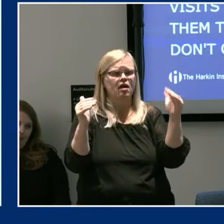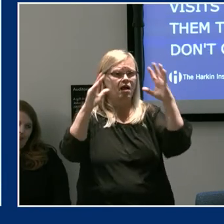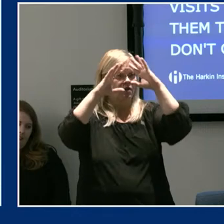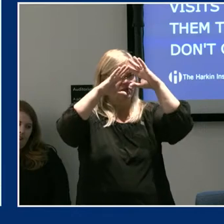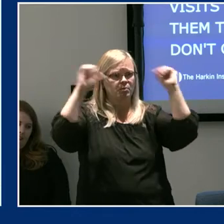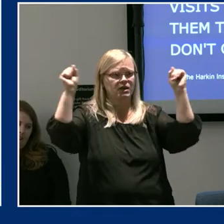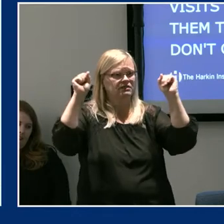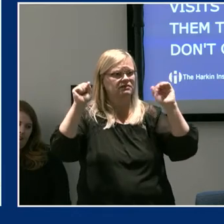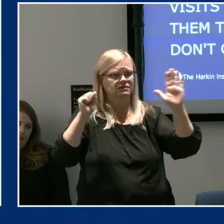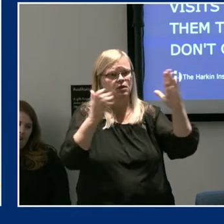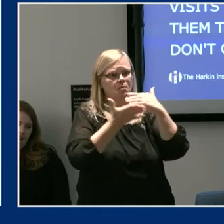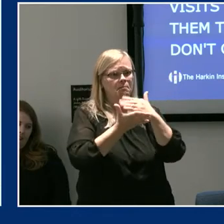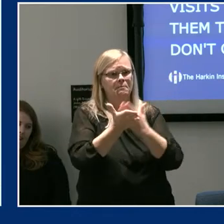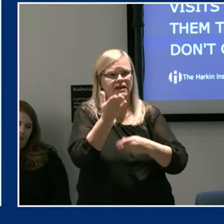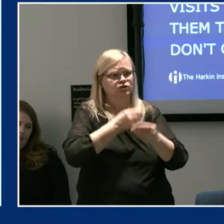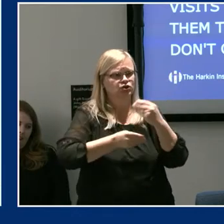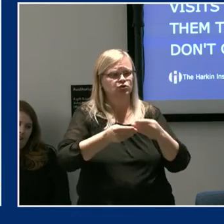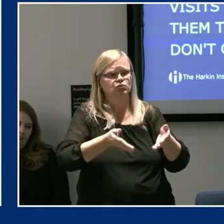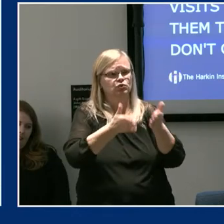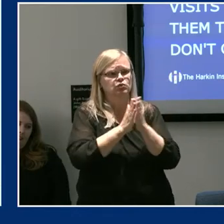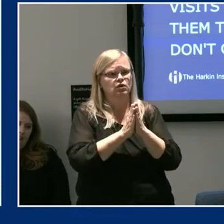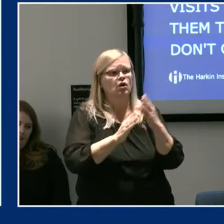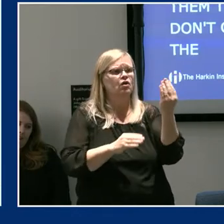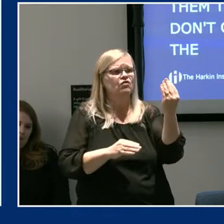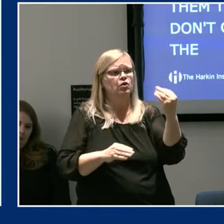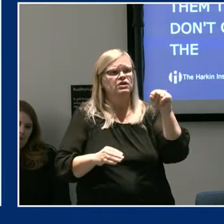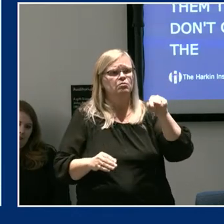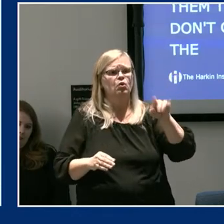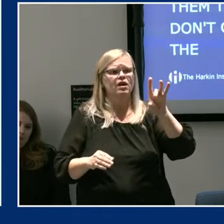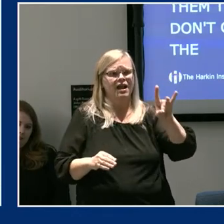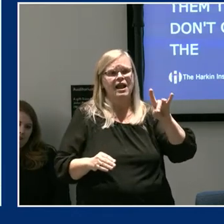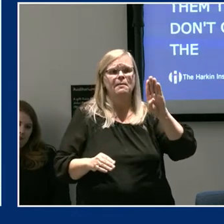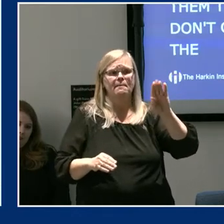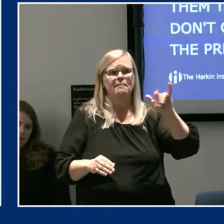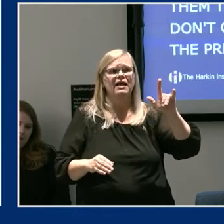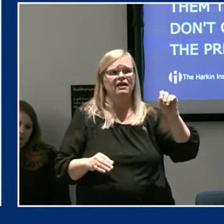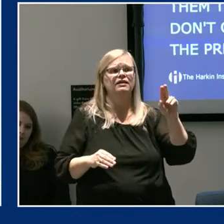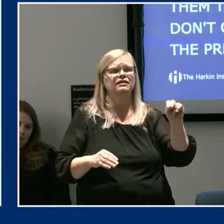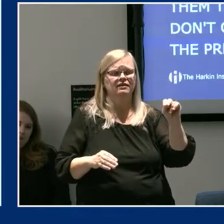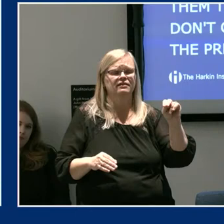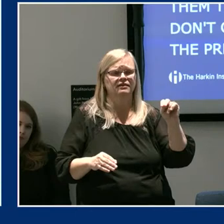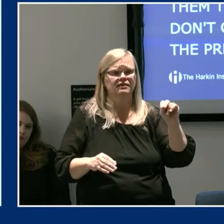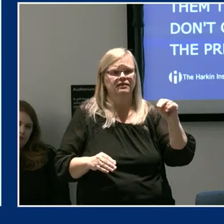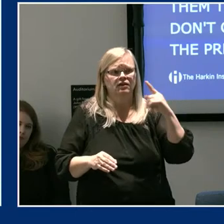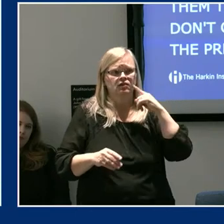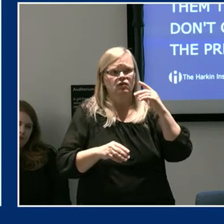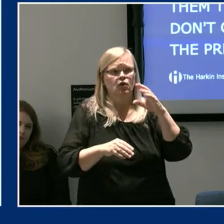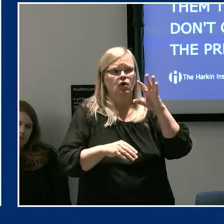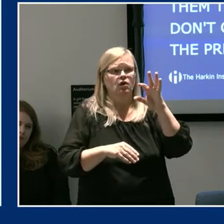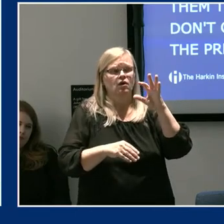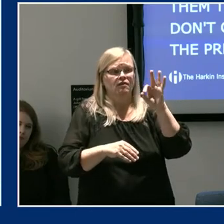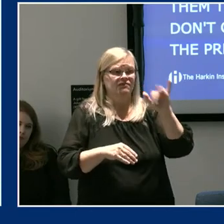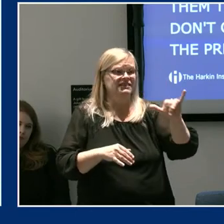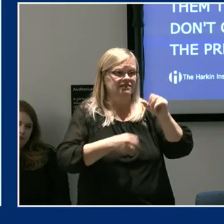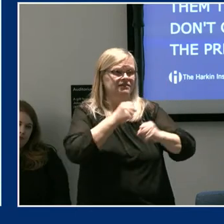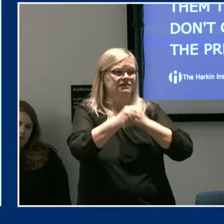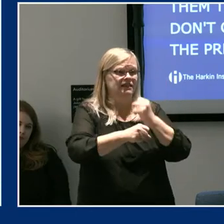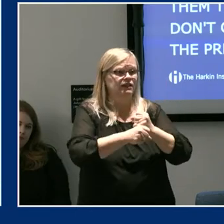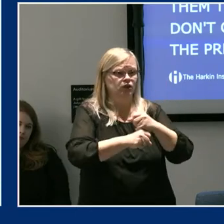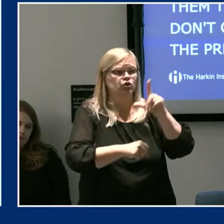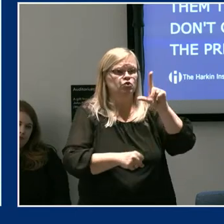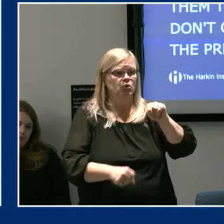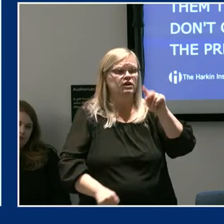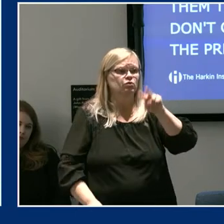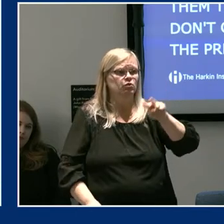president's budget request, $14.8 billion. In FY 2022,